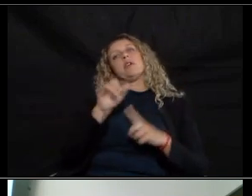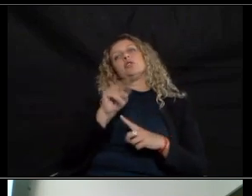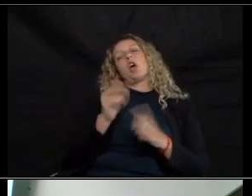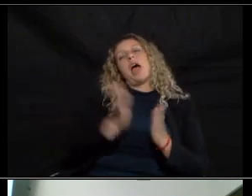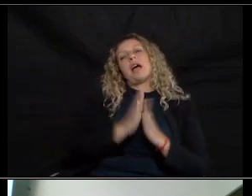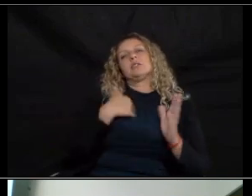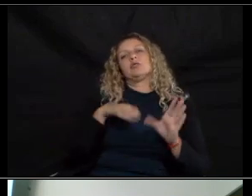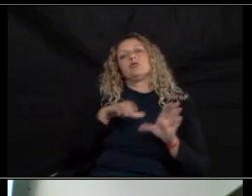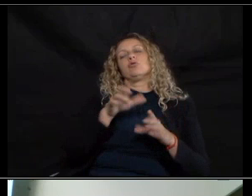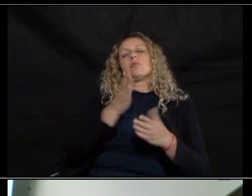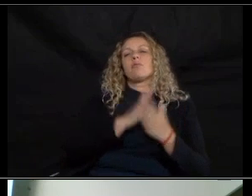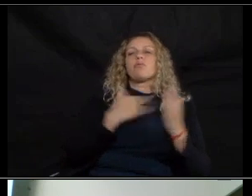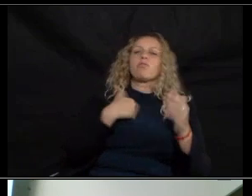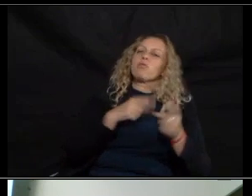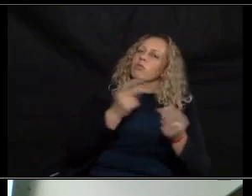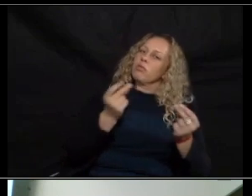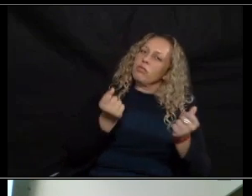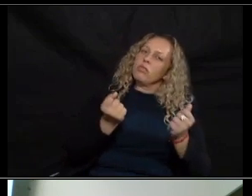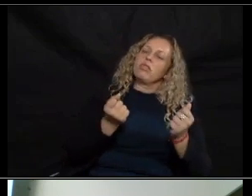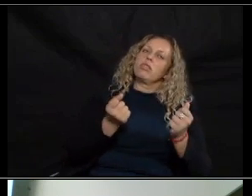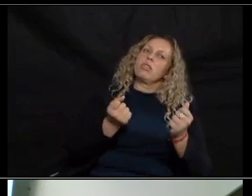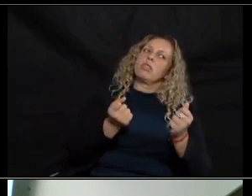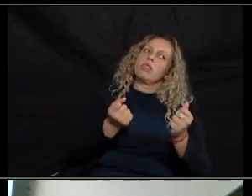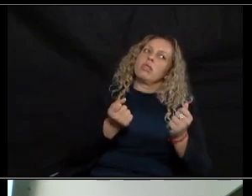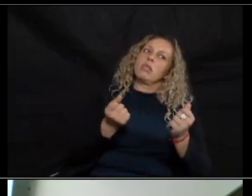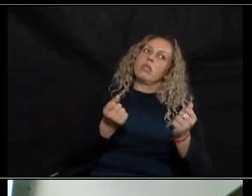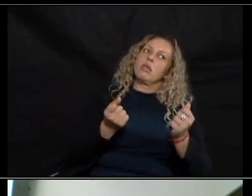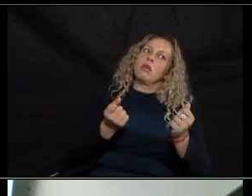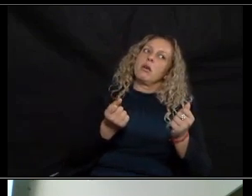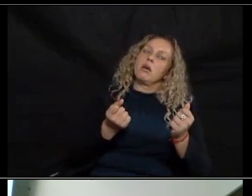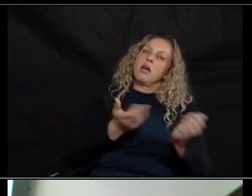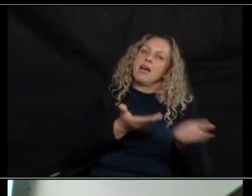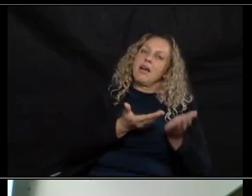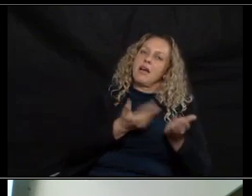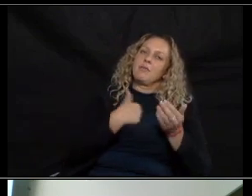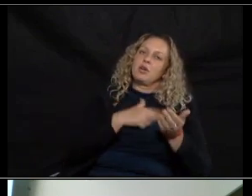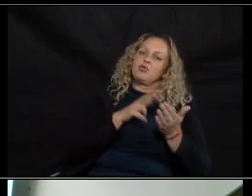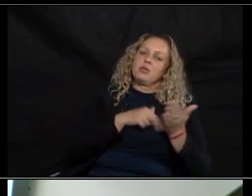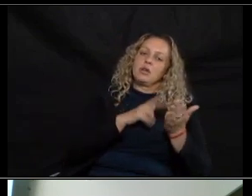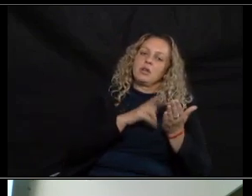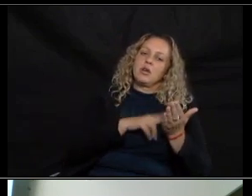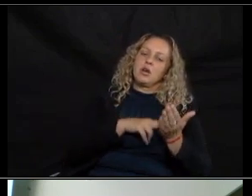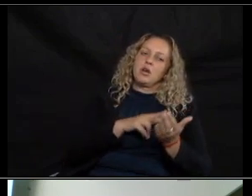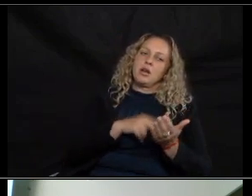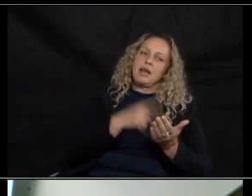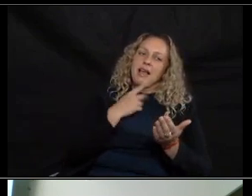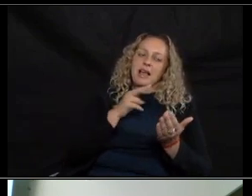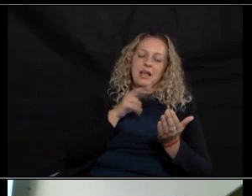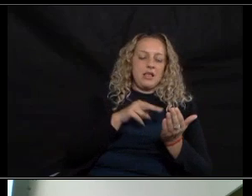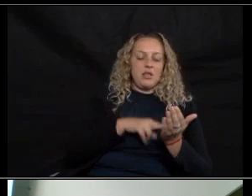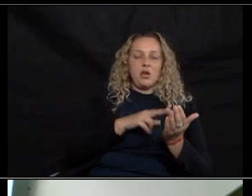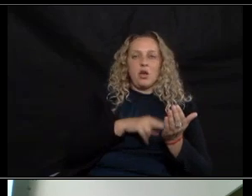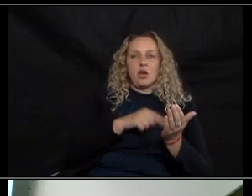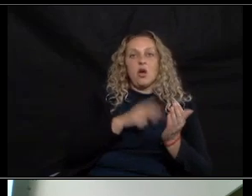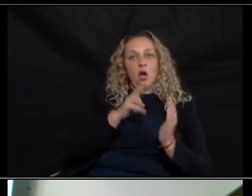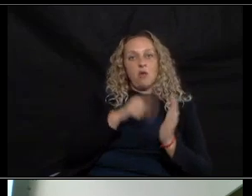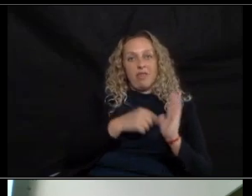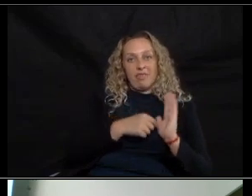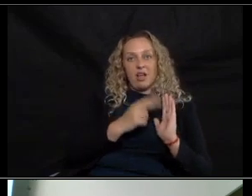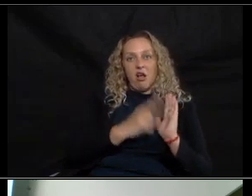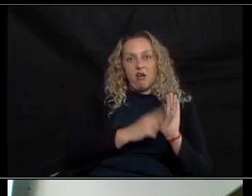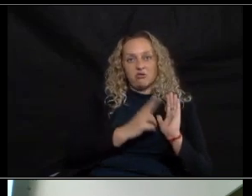us to do and asked me to do immediately upon being retained was to read the contract and understand the contract. So I did read the